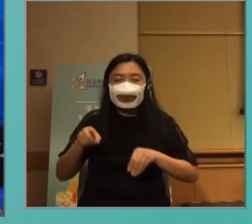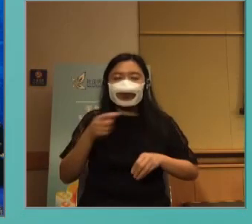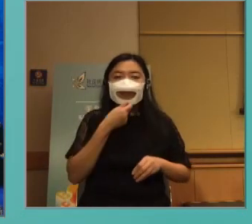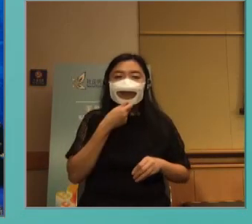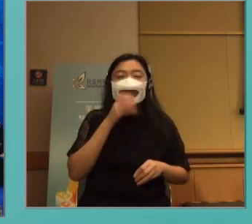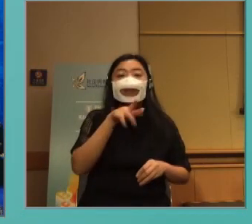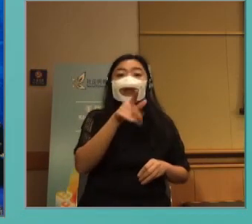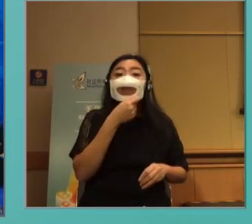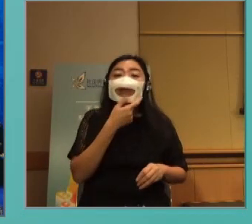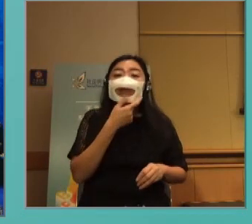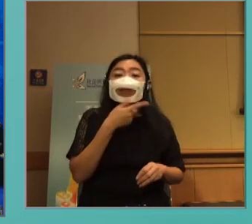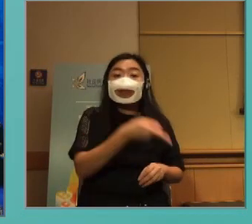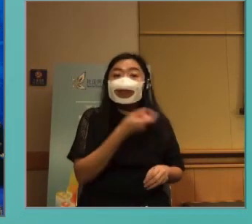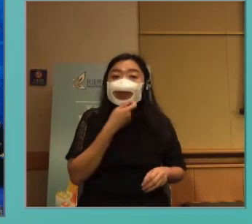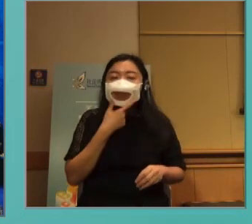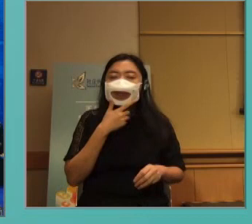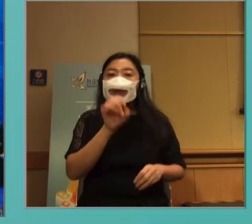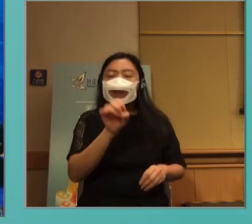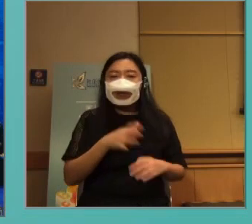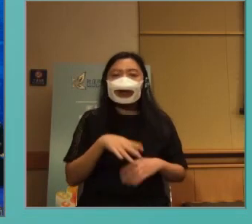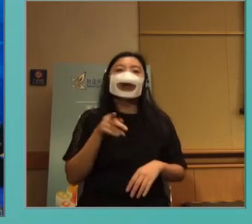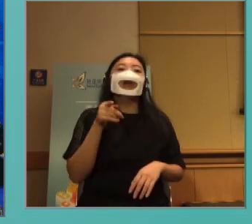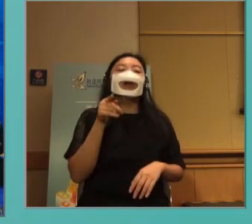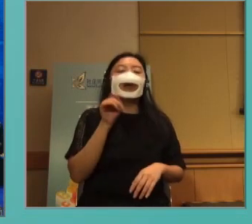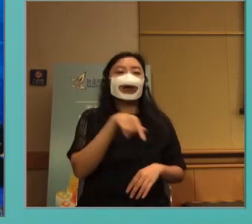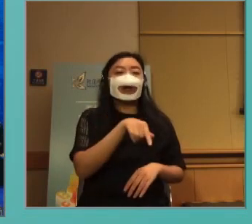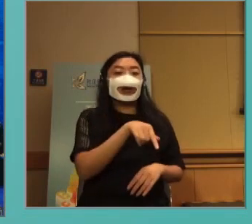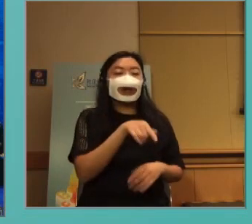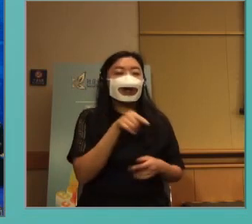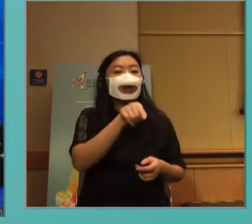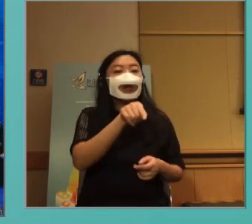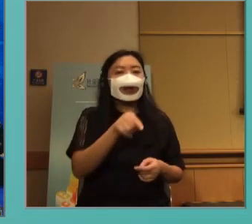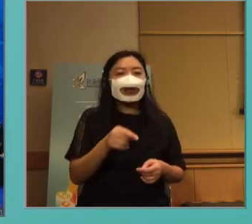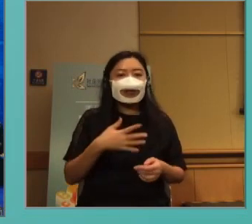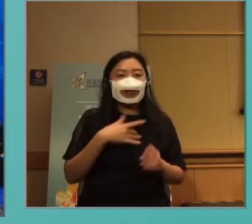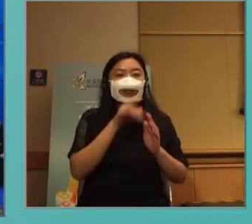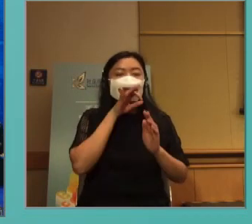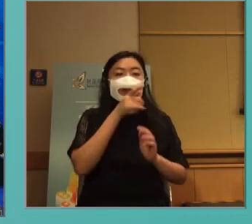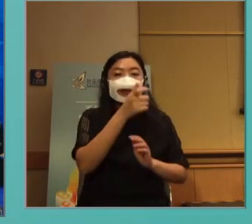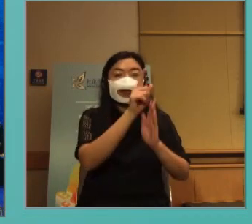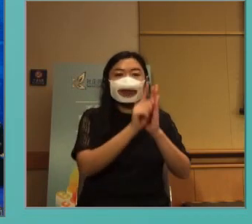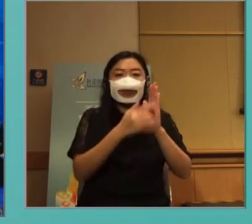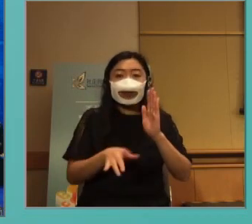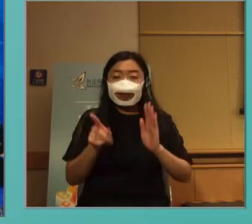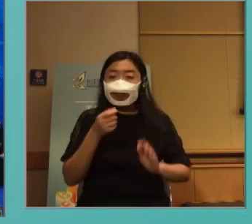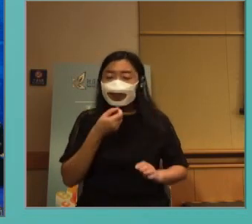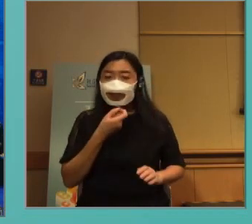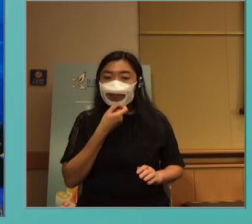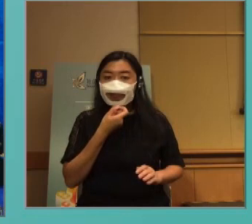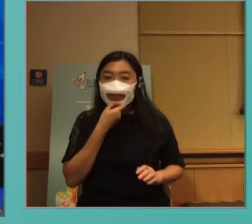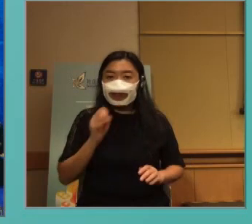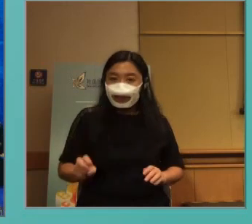it when the value falls? Will you hold on to it? Will you still like looking at it in your living room?